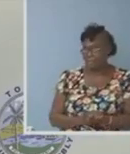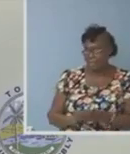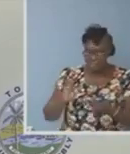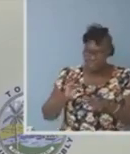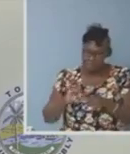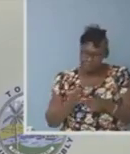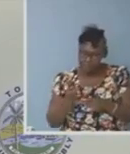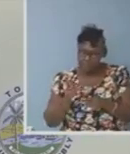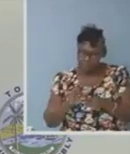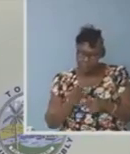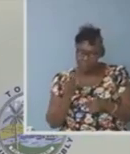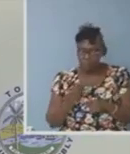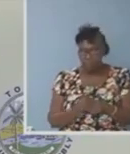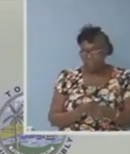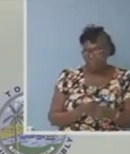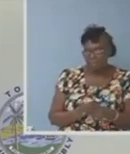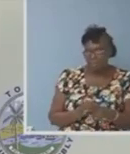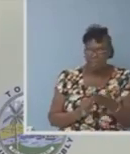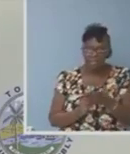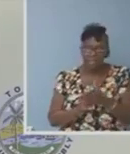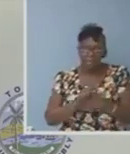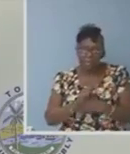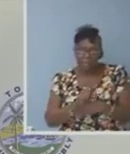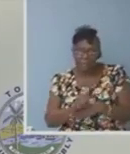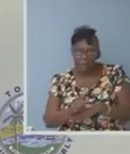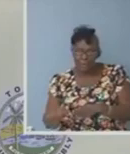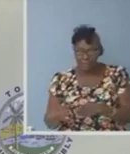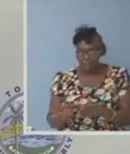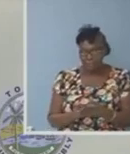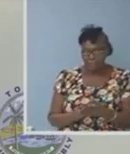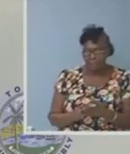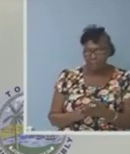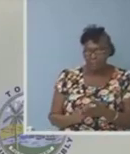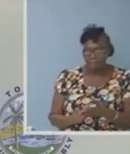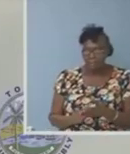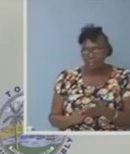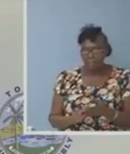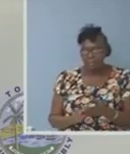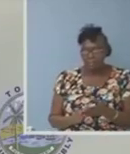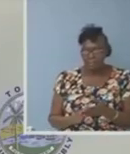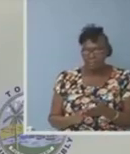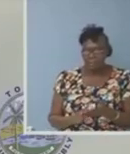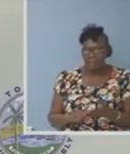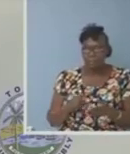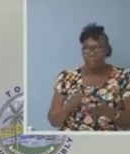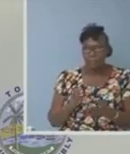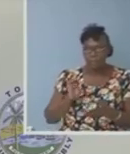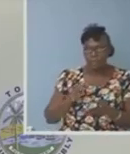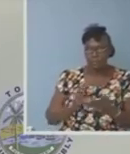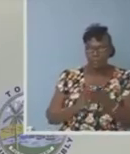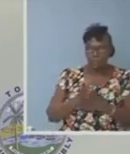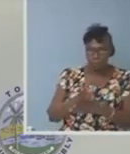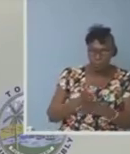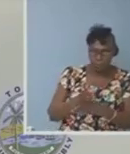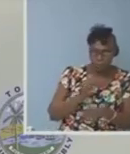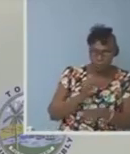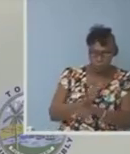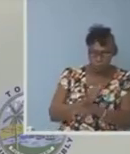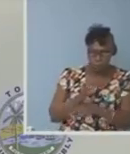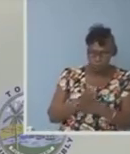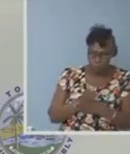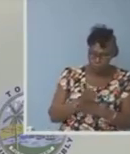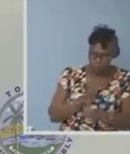sewing, gardening, carpentry, etc. Engage the students meaningfully during